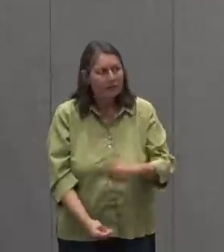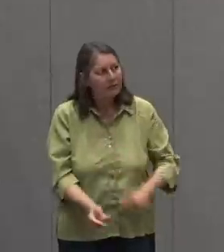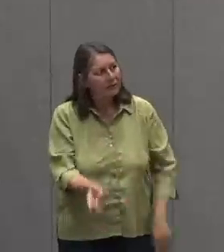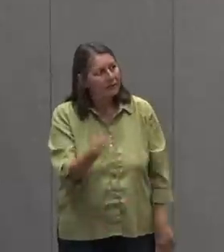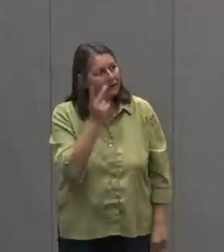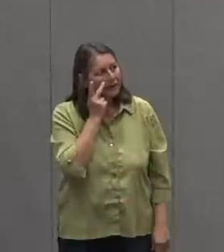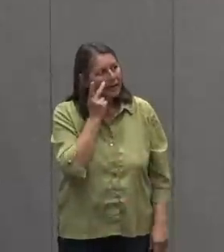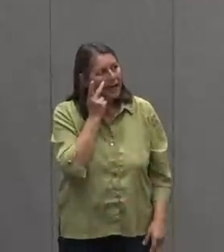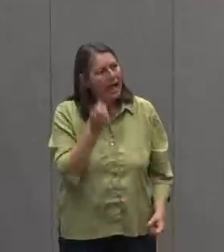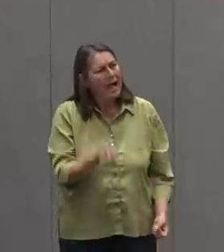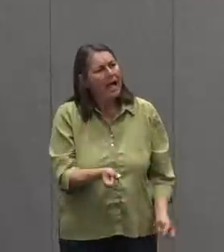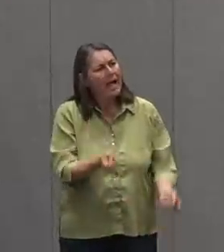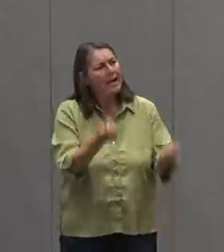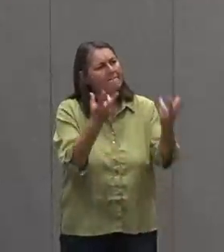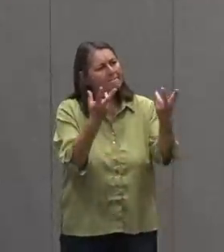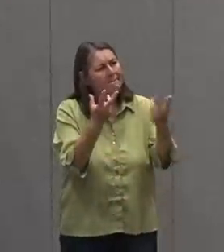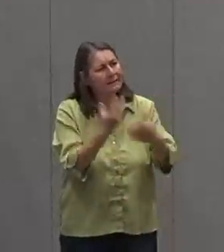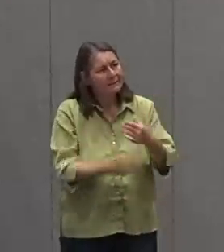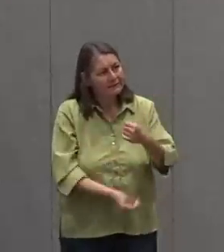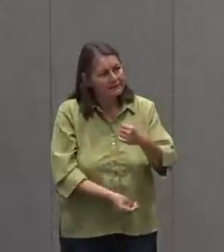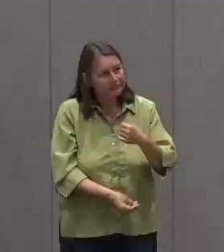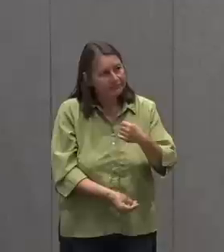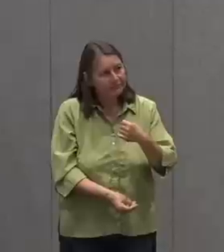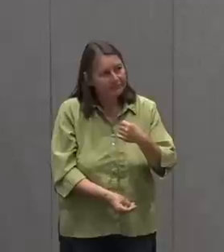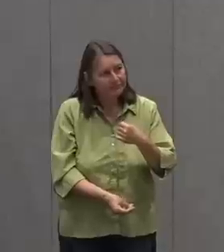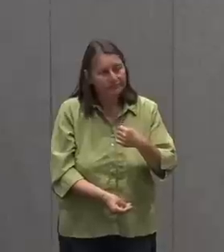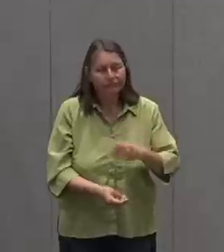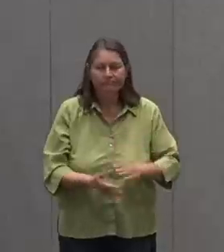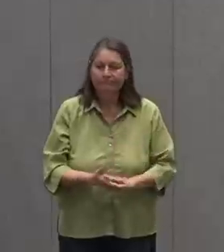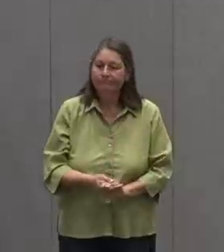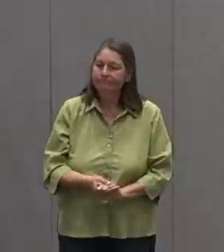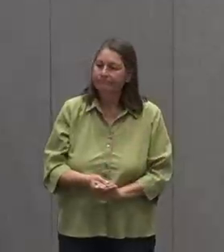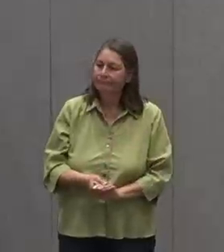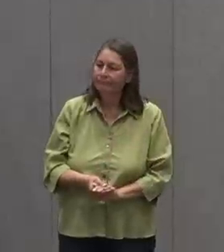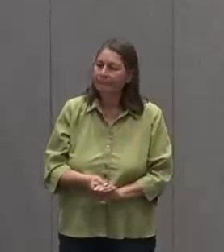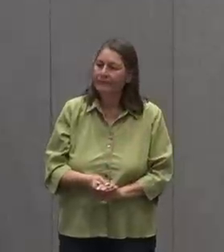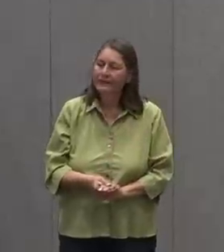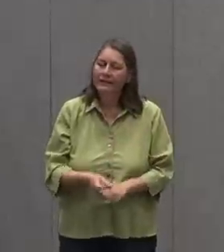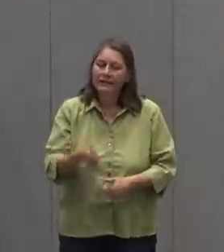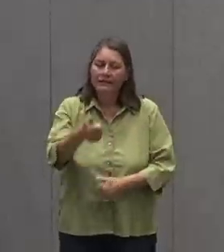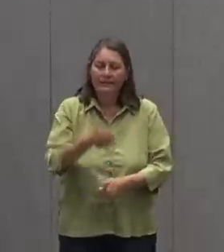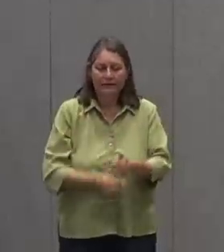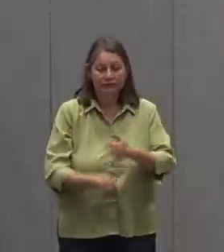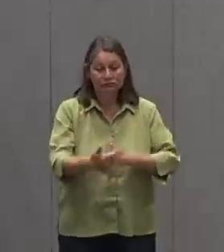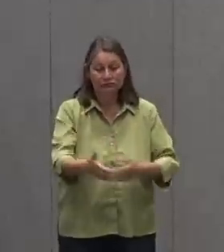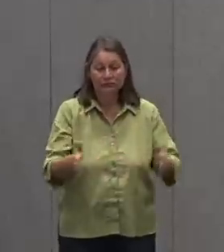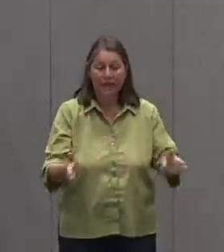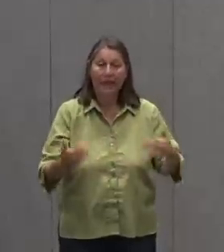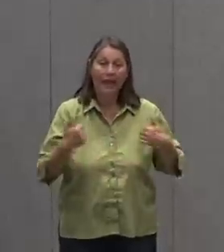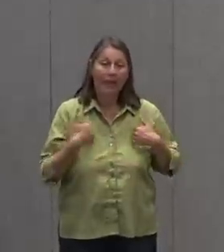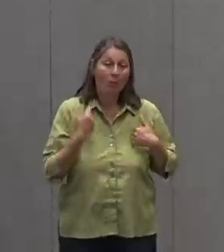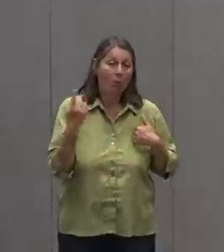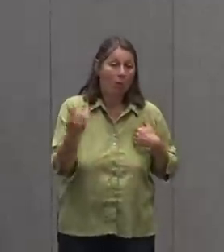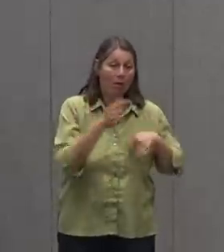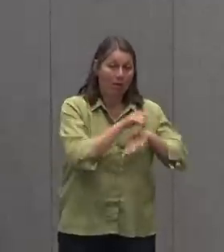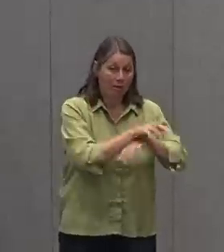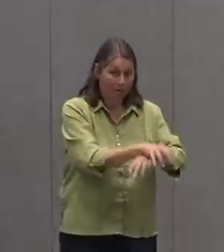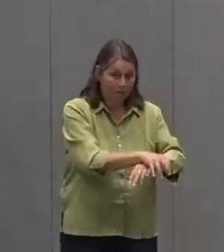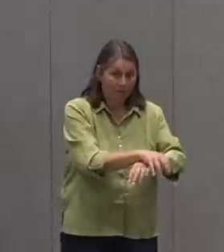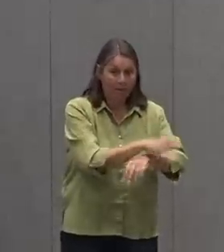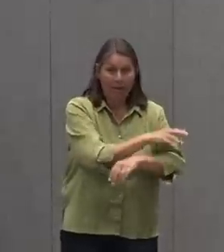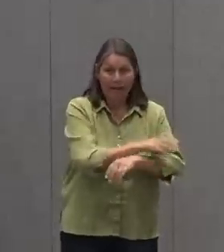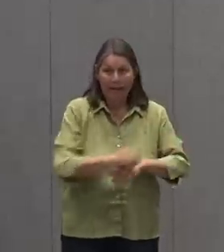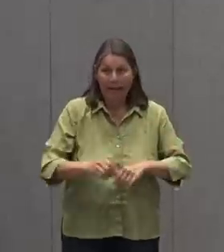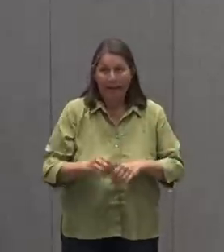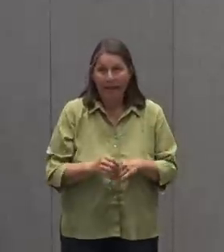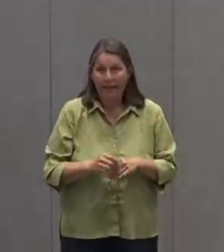how many were missing? Let's see. Each terrarium had one tarantula and